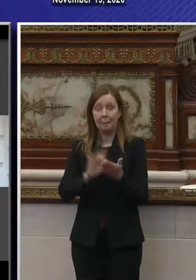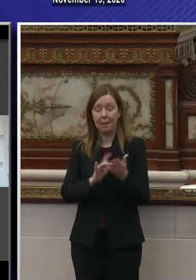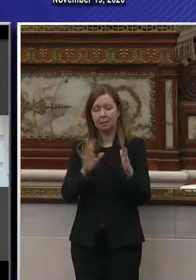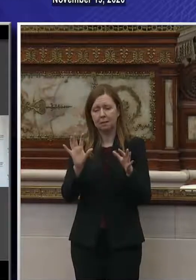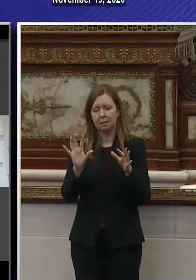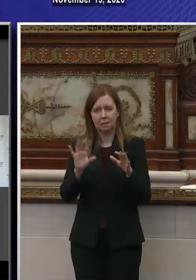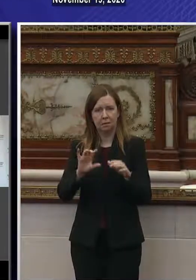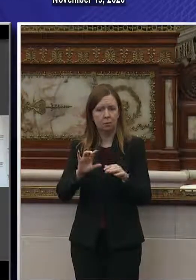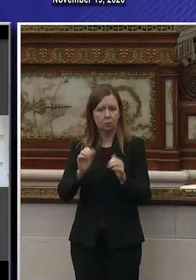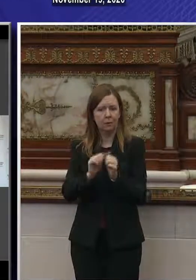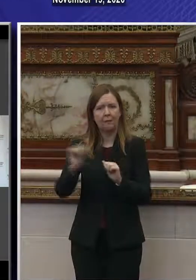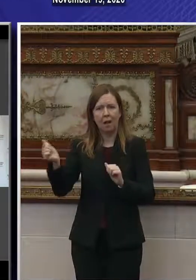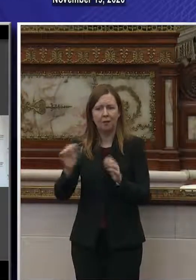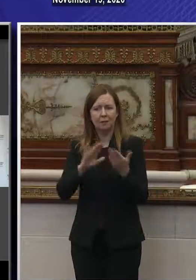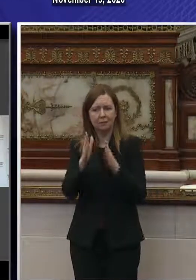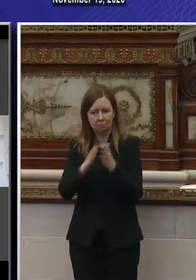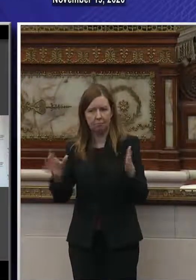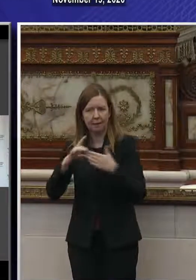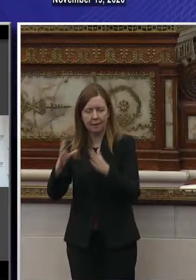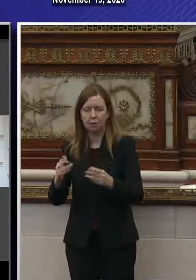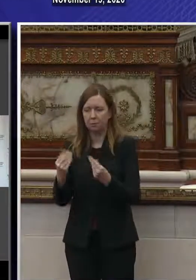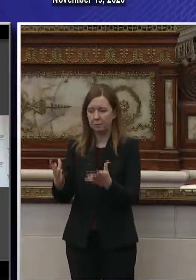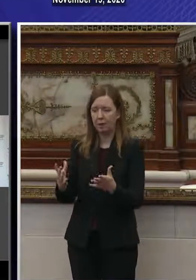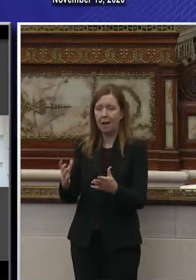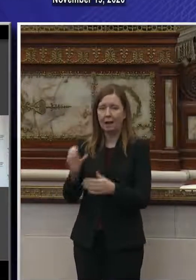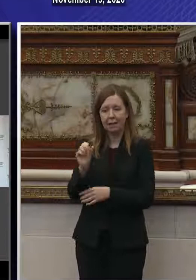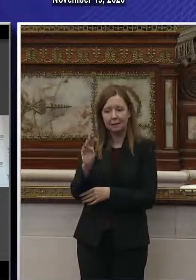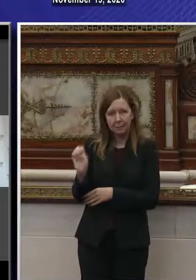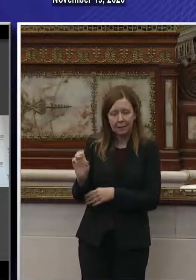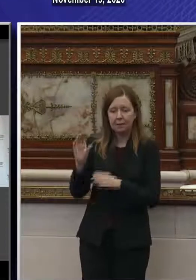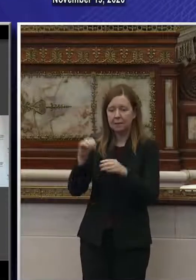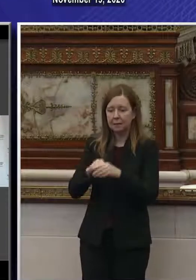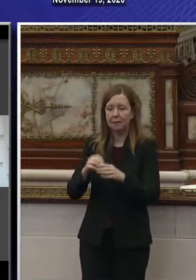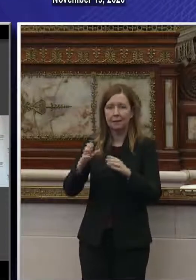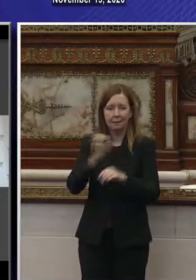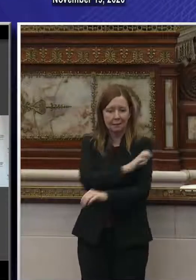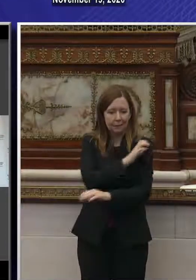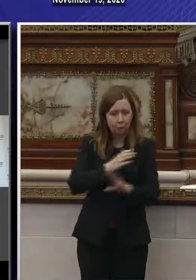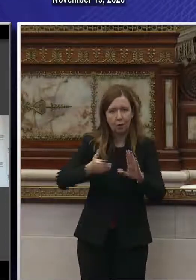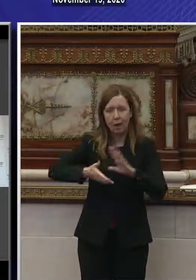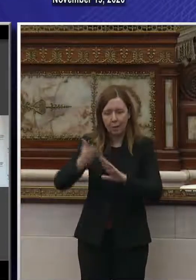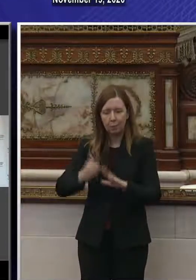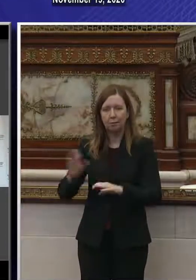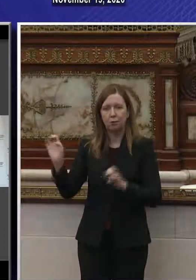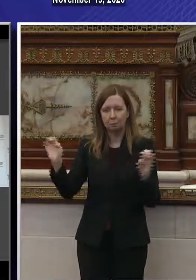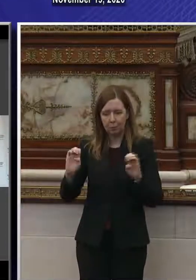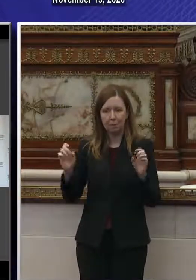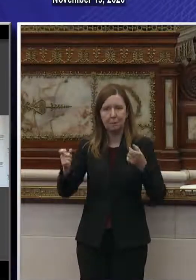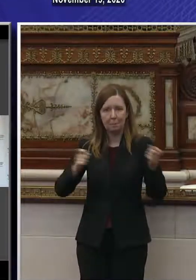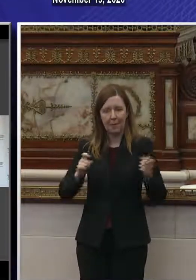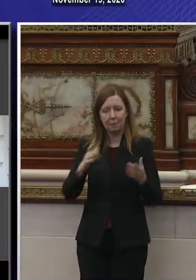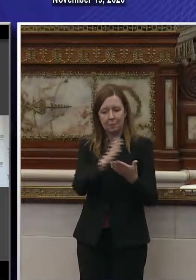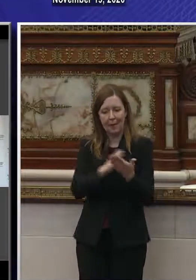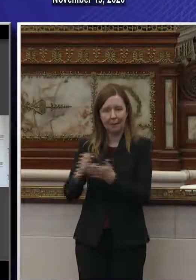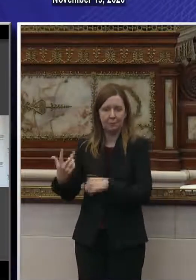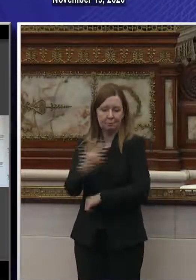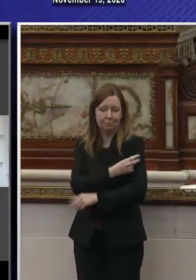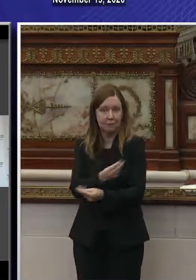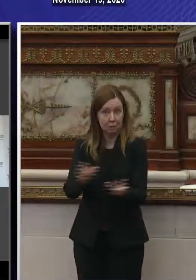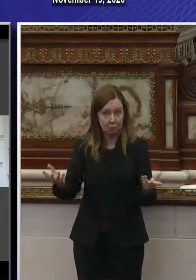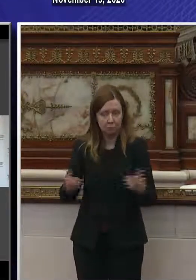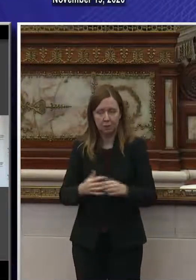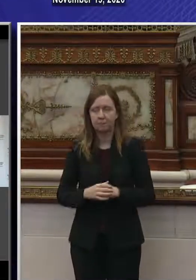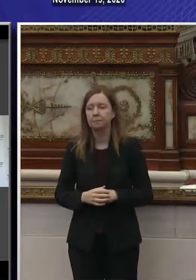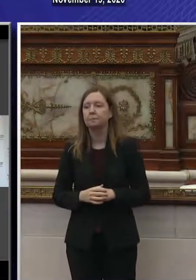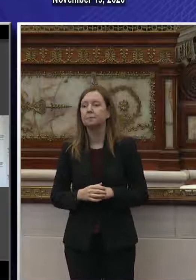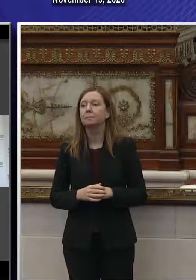with other citywide leaders, to provide subject matter expertise in the clinical, operational, and emergency management aspects of the vaccine distribution